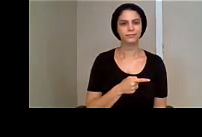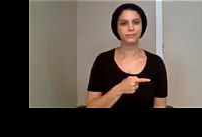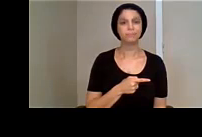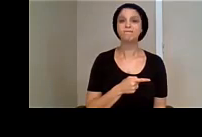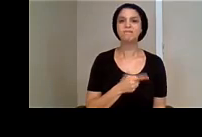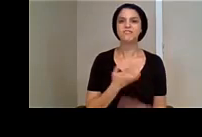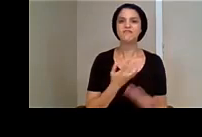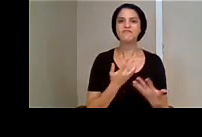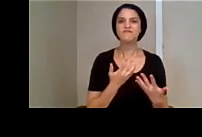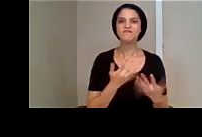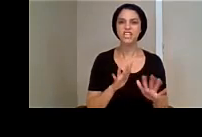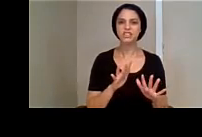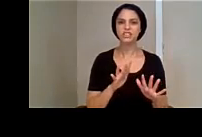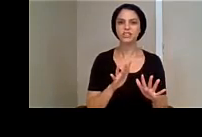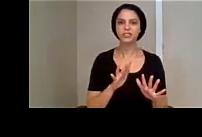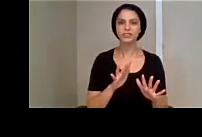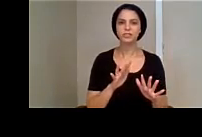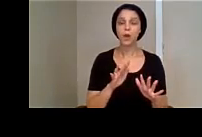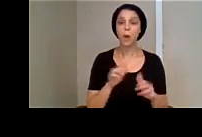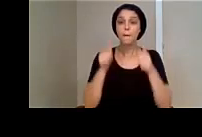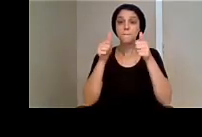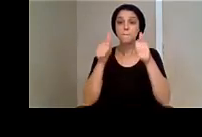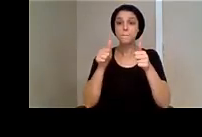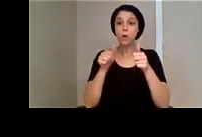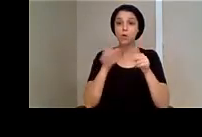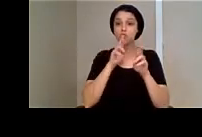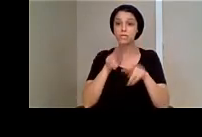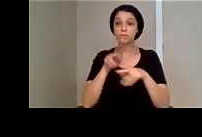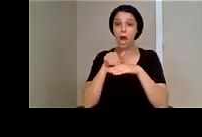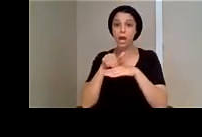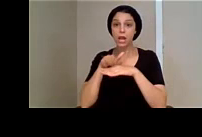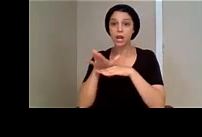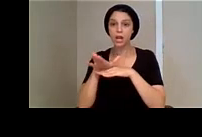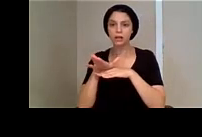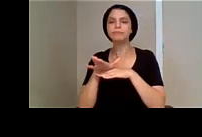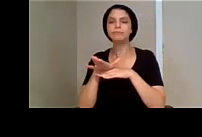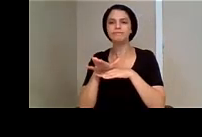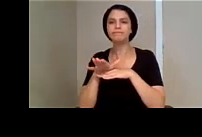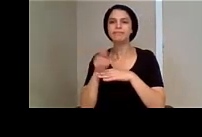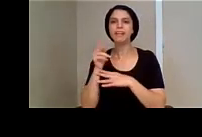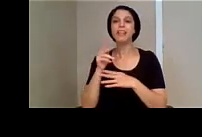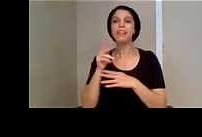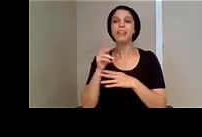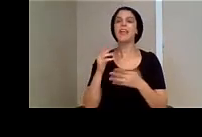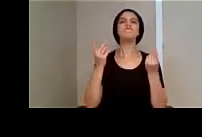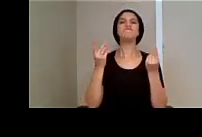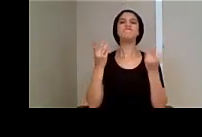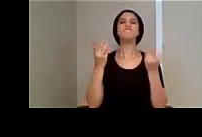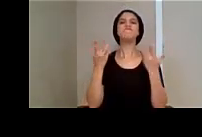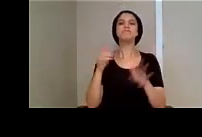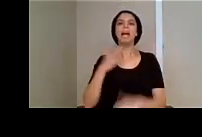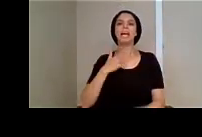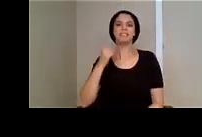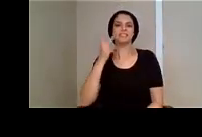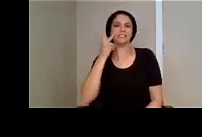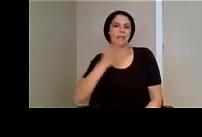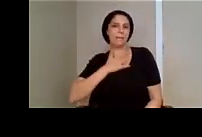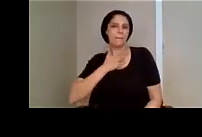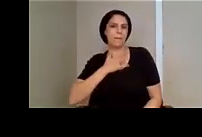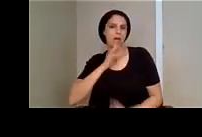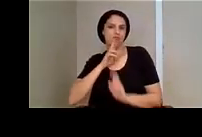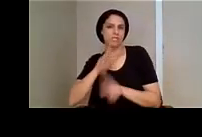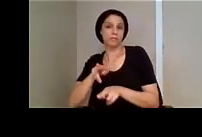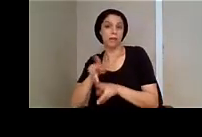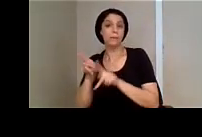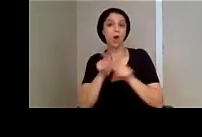Once I press the post reply button, that's when I'm going to see my response as well as any of my other classmates who